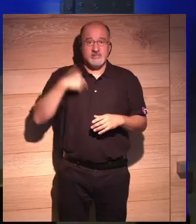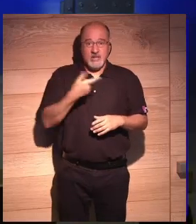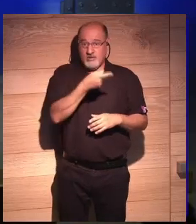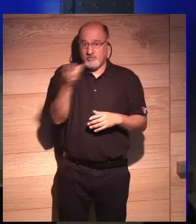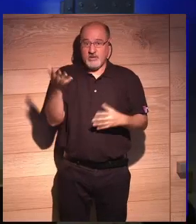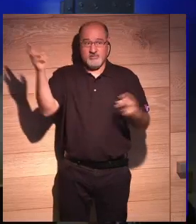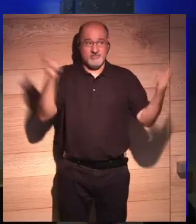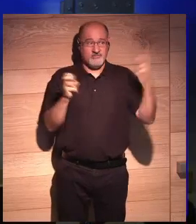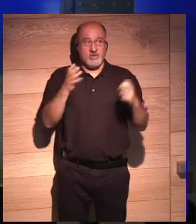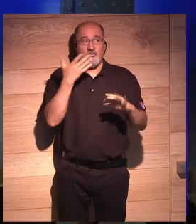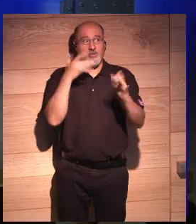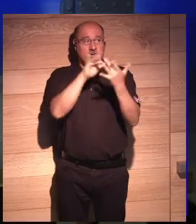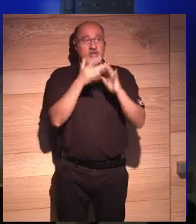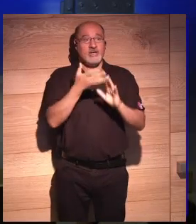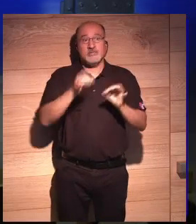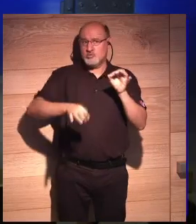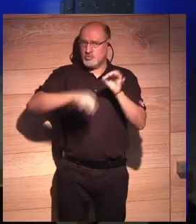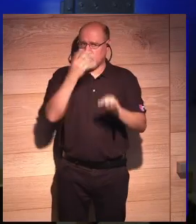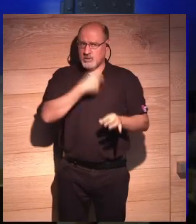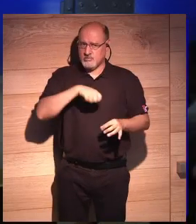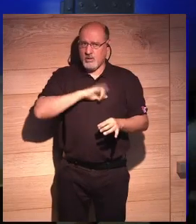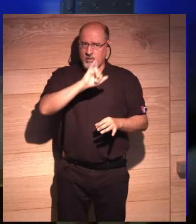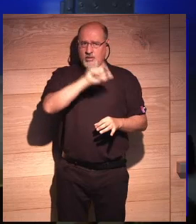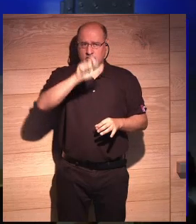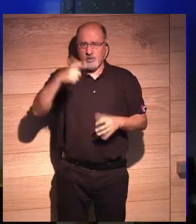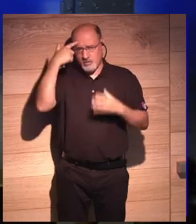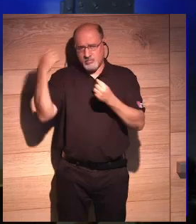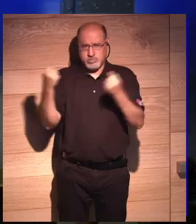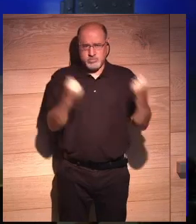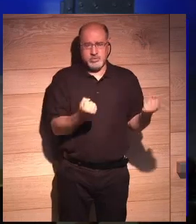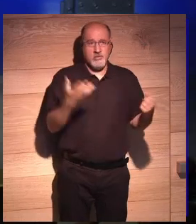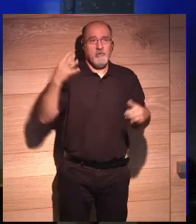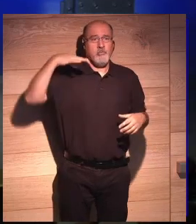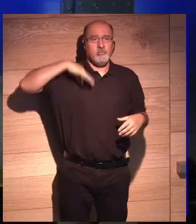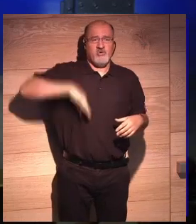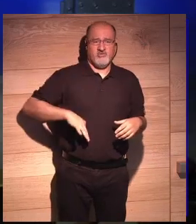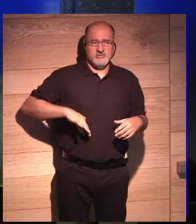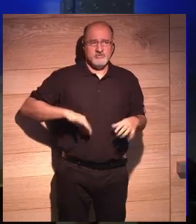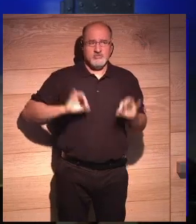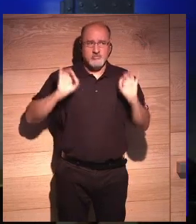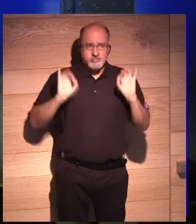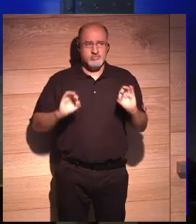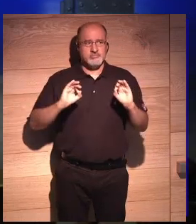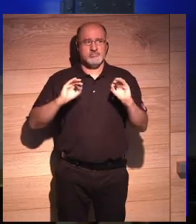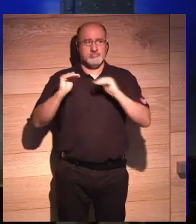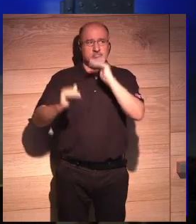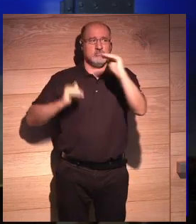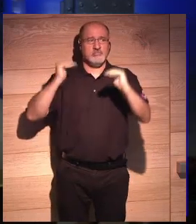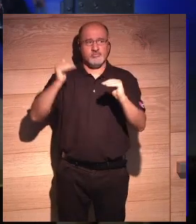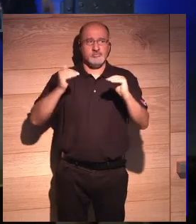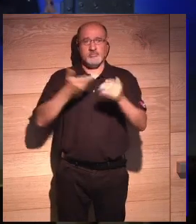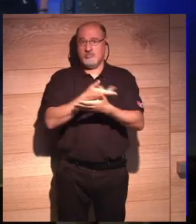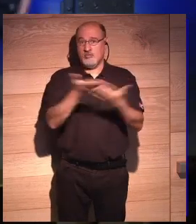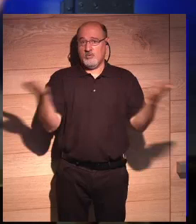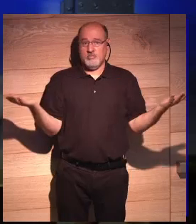and for those of you that don't know them, here in Spain, we, well, luckily, we have